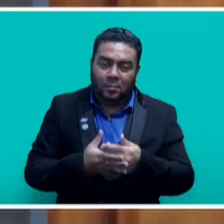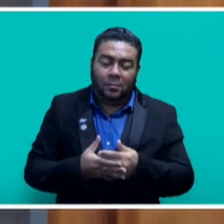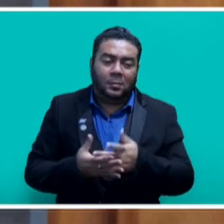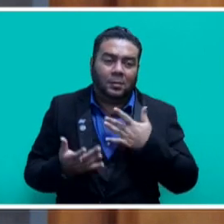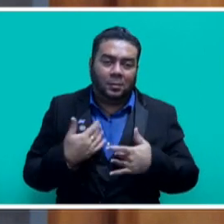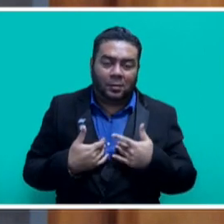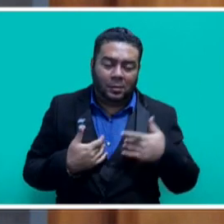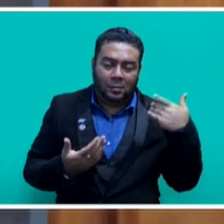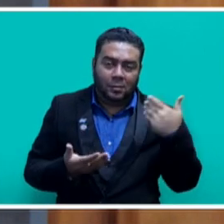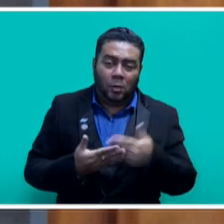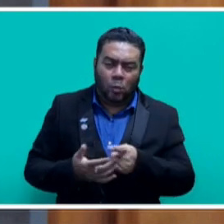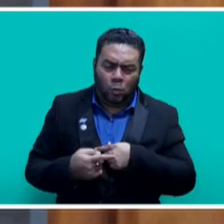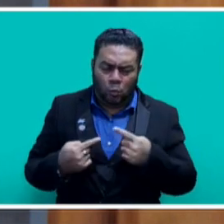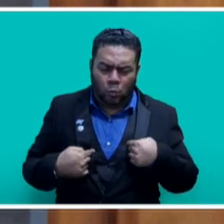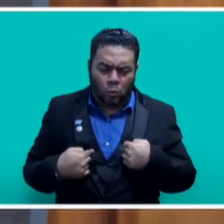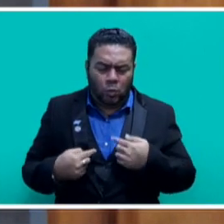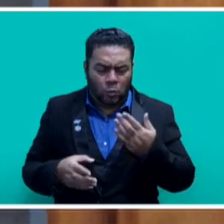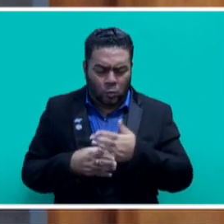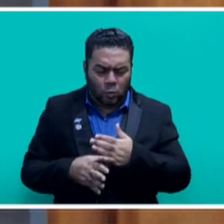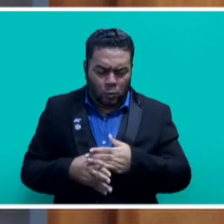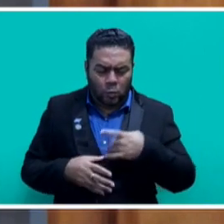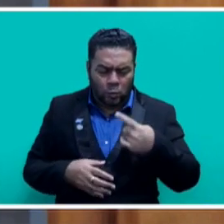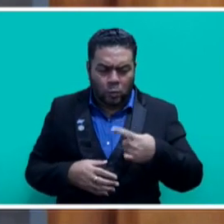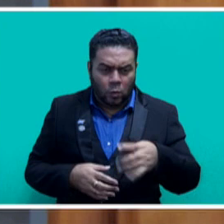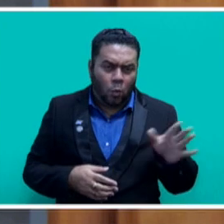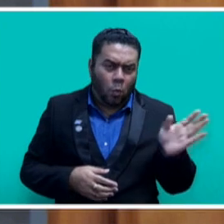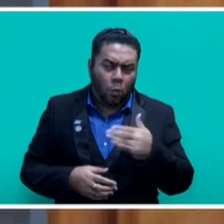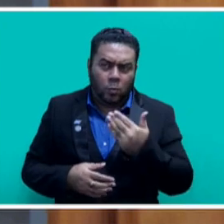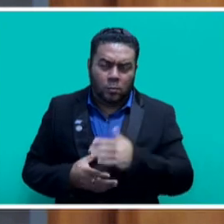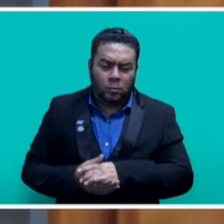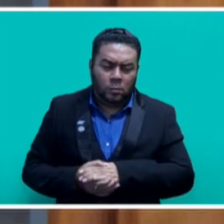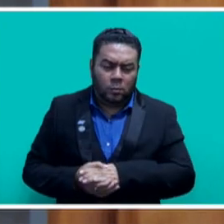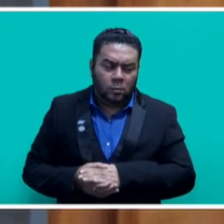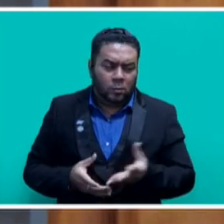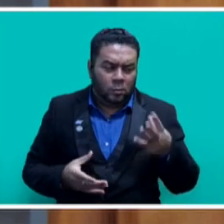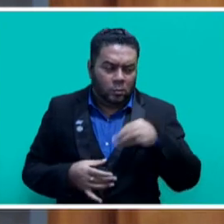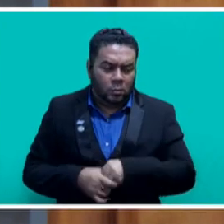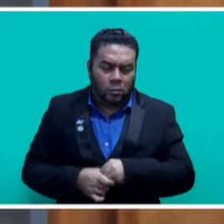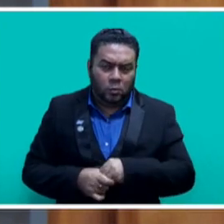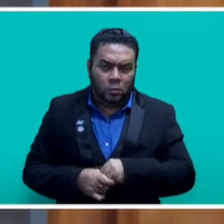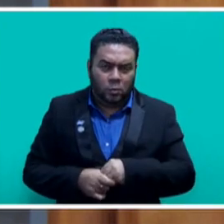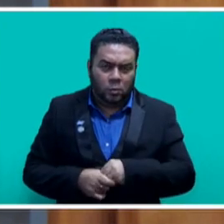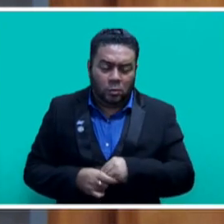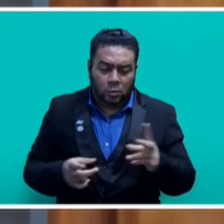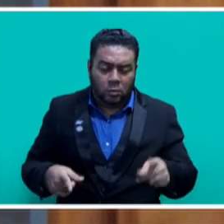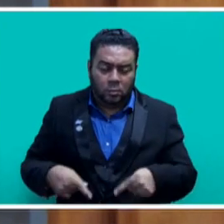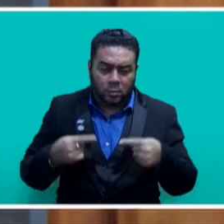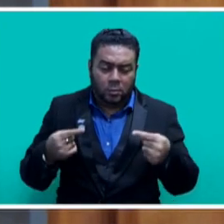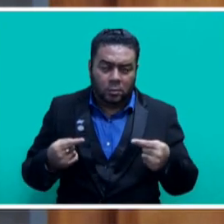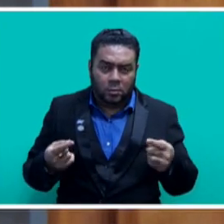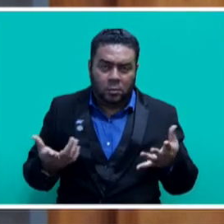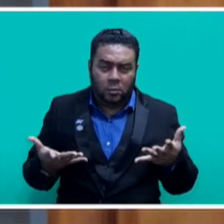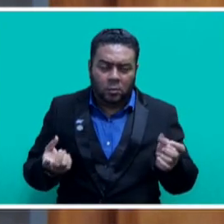learning. We are committed to working alongside all stakeholders, including the opposition, to